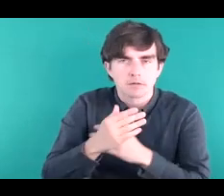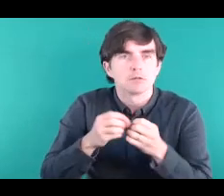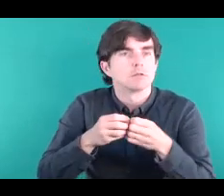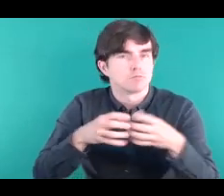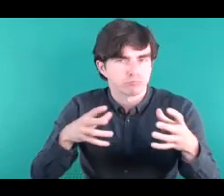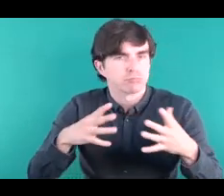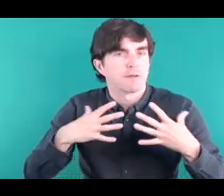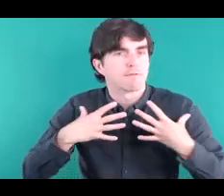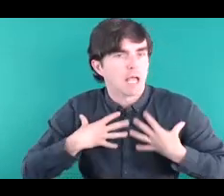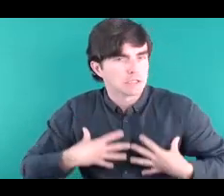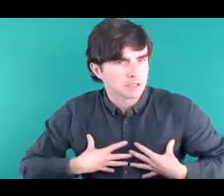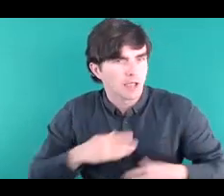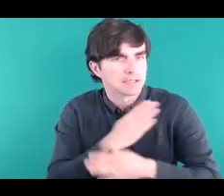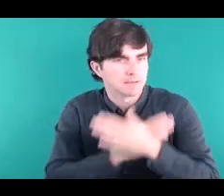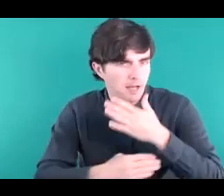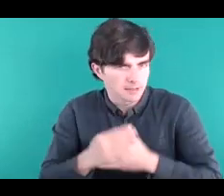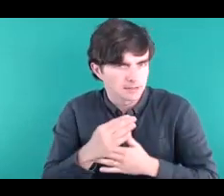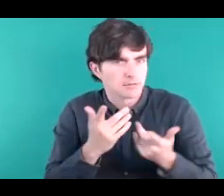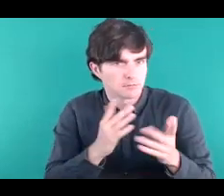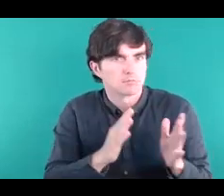those who are in the